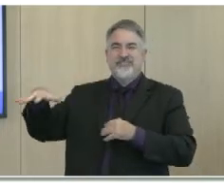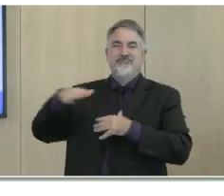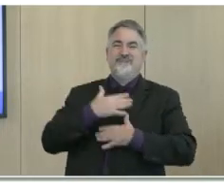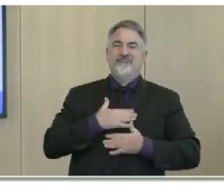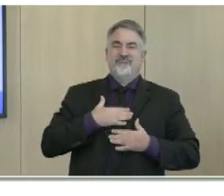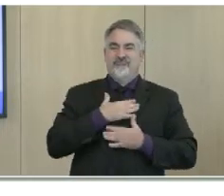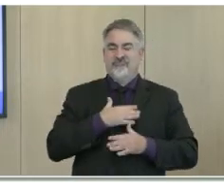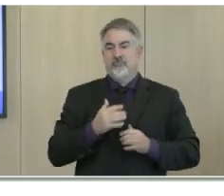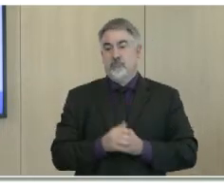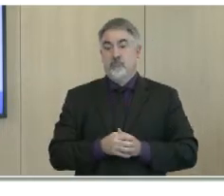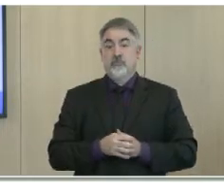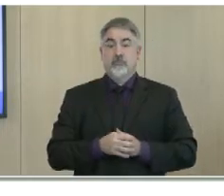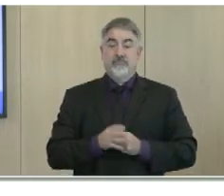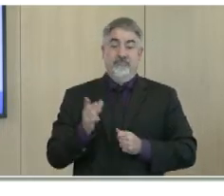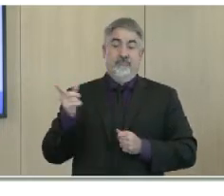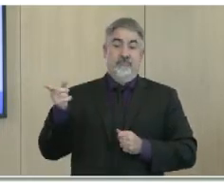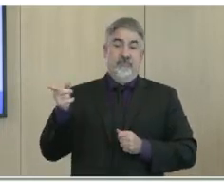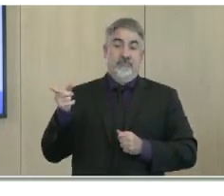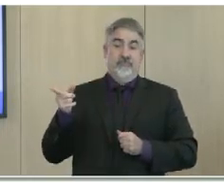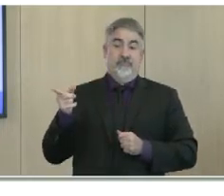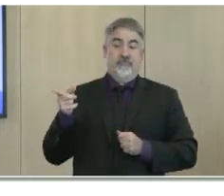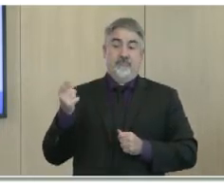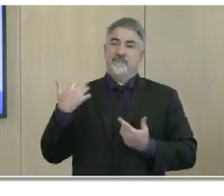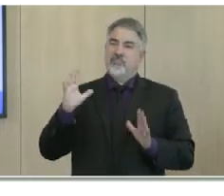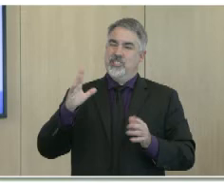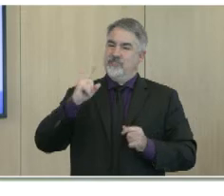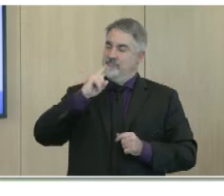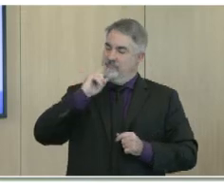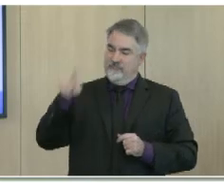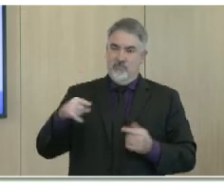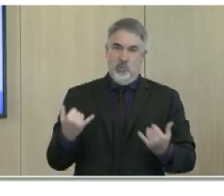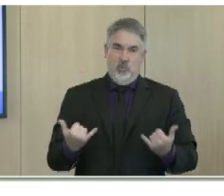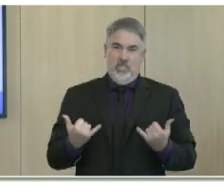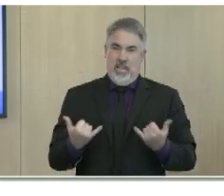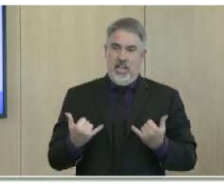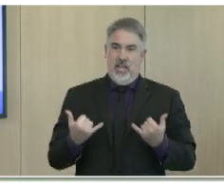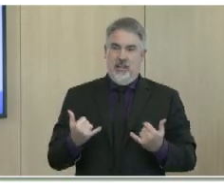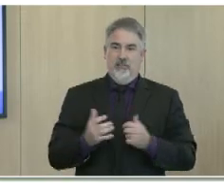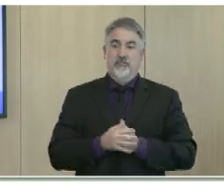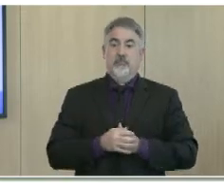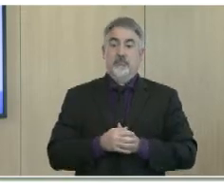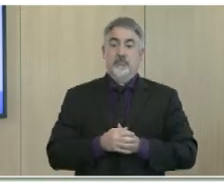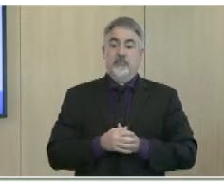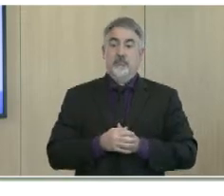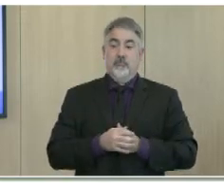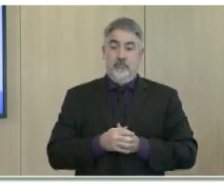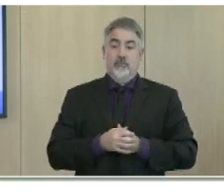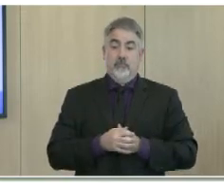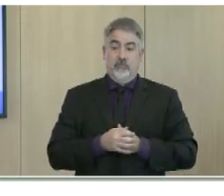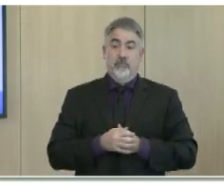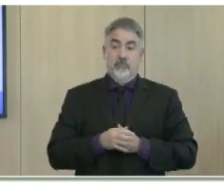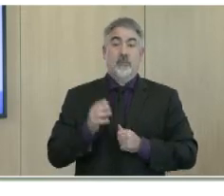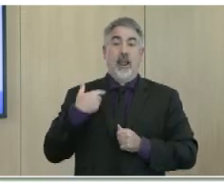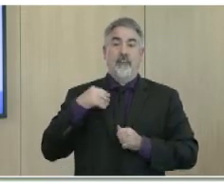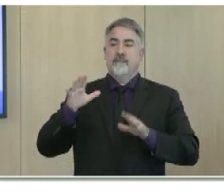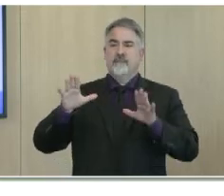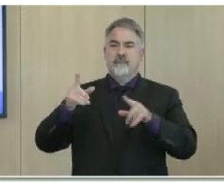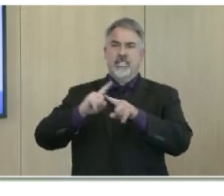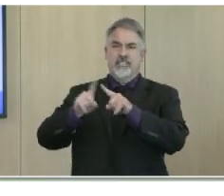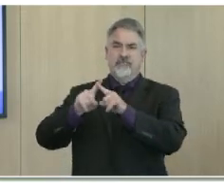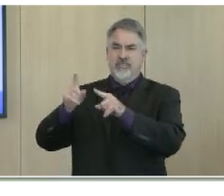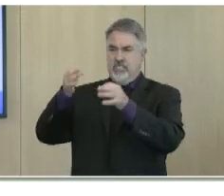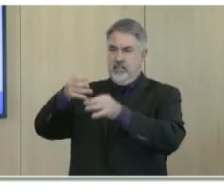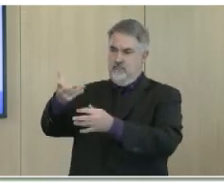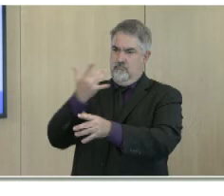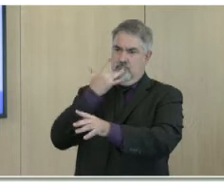We have a public health order in place today that says each jurisdiction can decide if they want to have these facilities remain